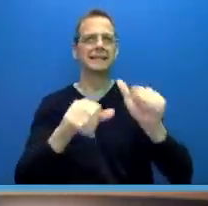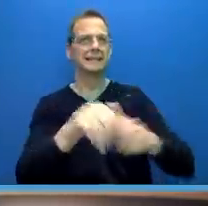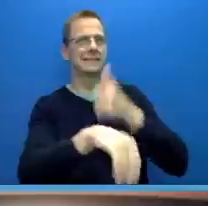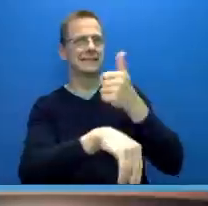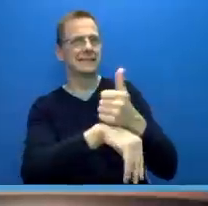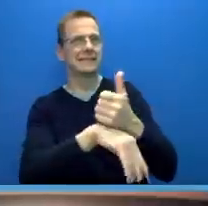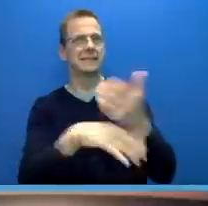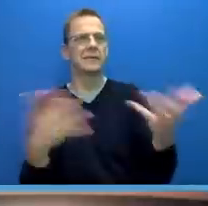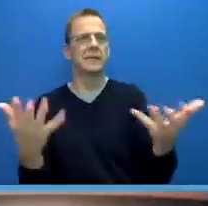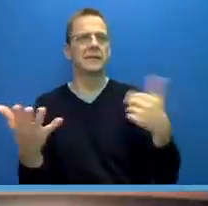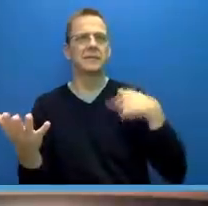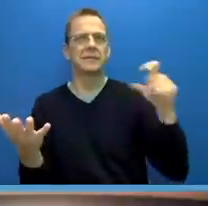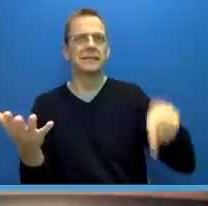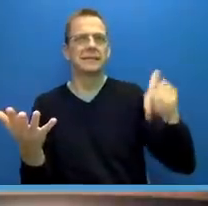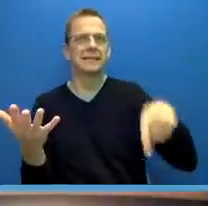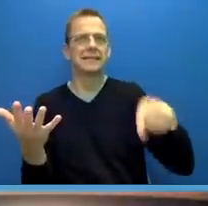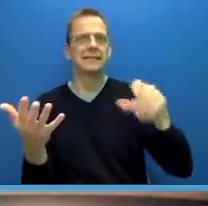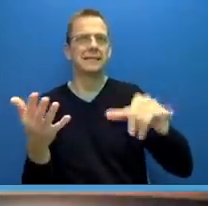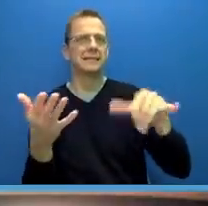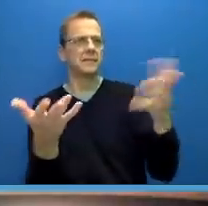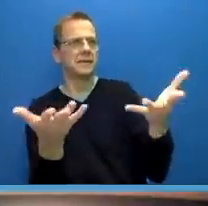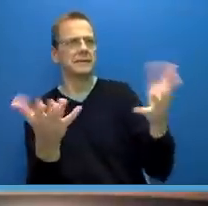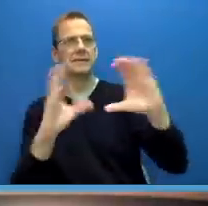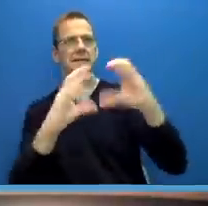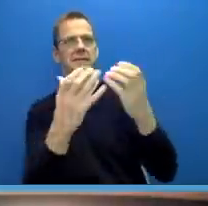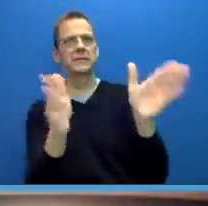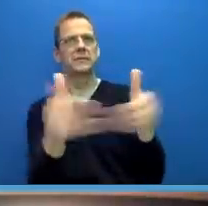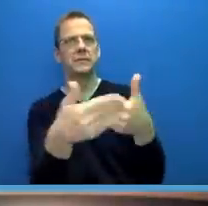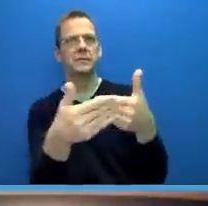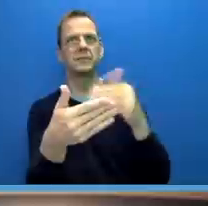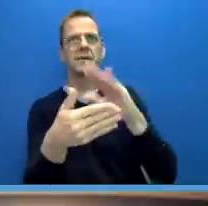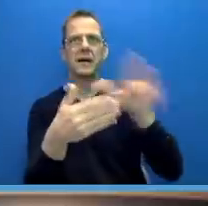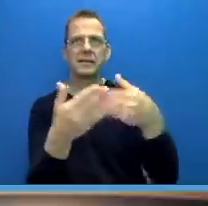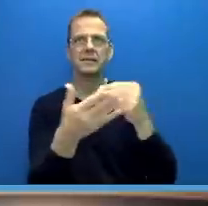this province to ensure the safety of those who are learning and working in those buildings.